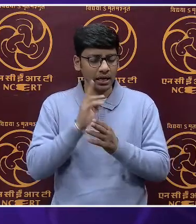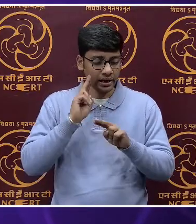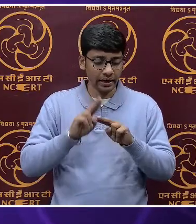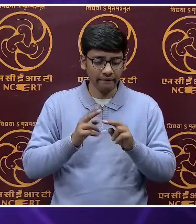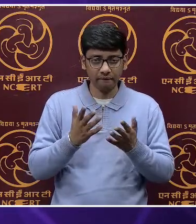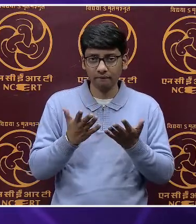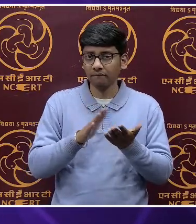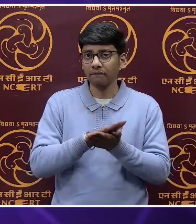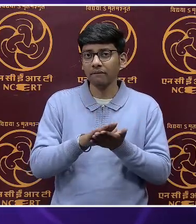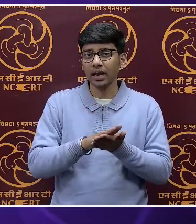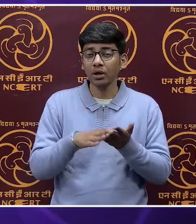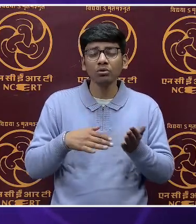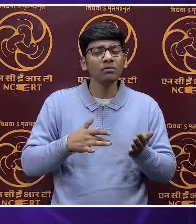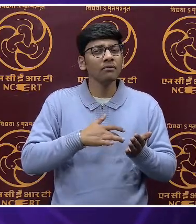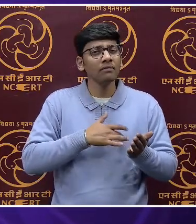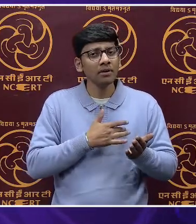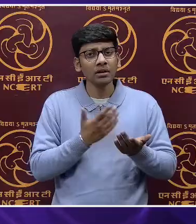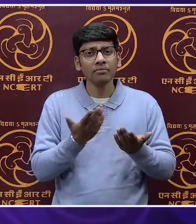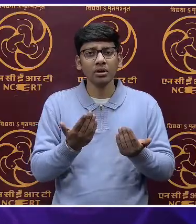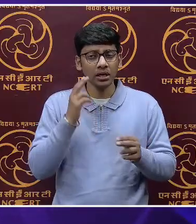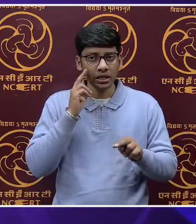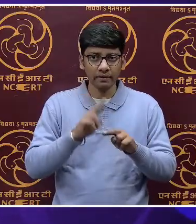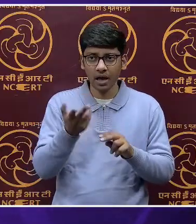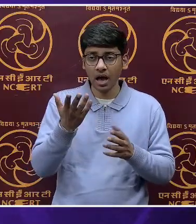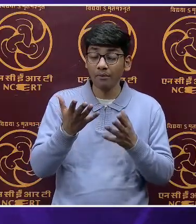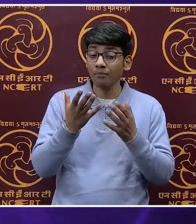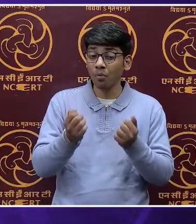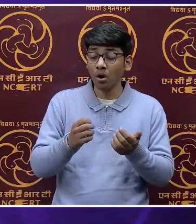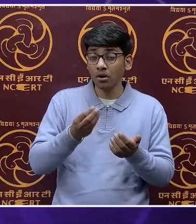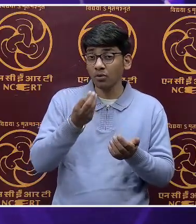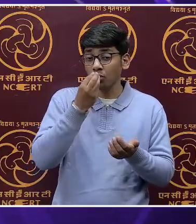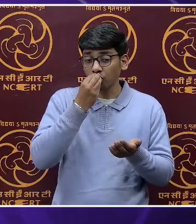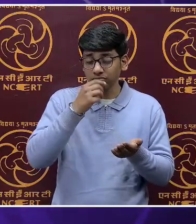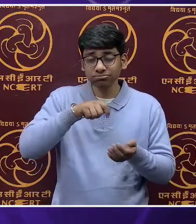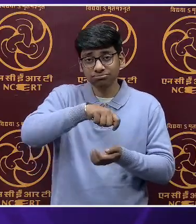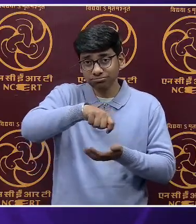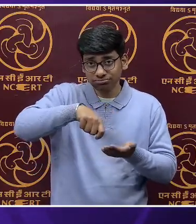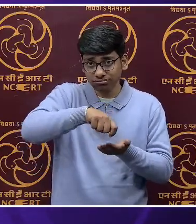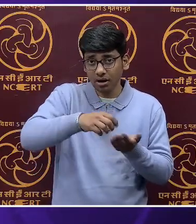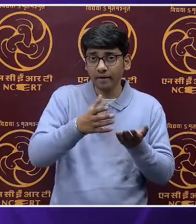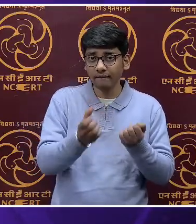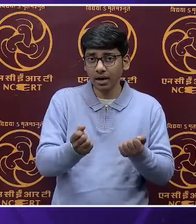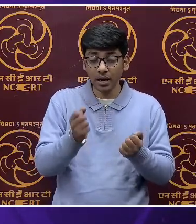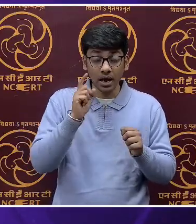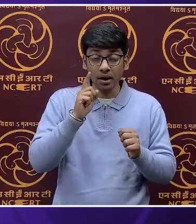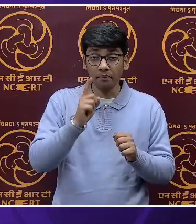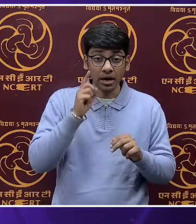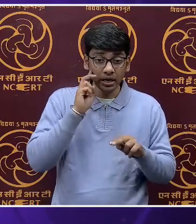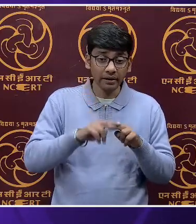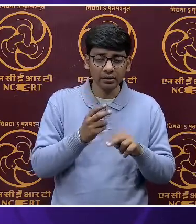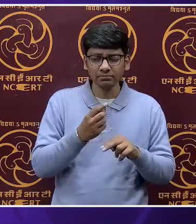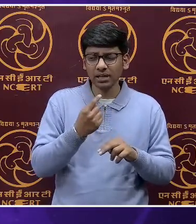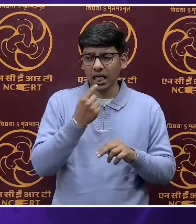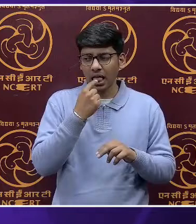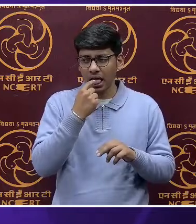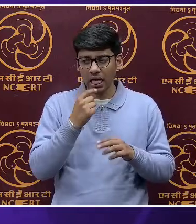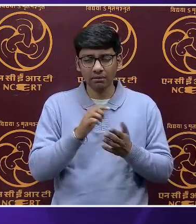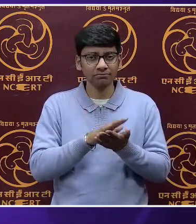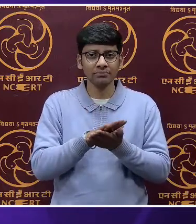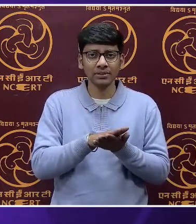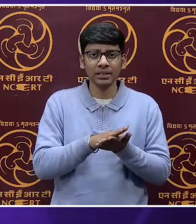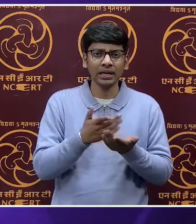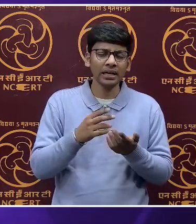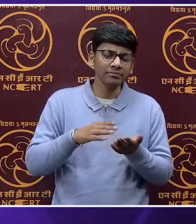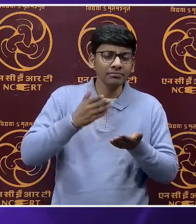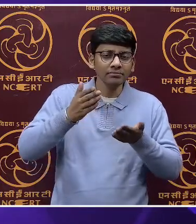suppose if you are cook, you want to cook delicious food, but you don't have your taste buds active in nature. What you can do, you